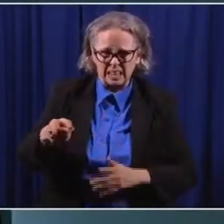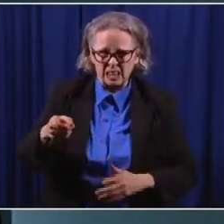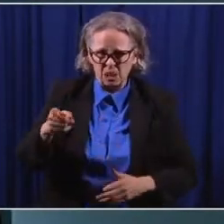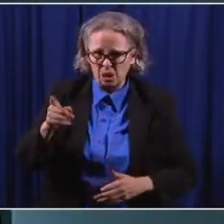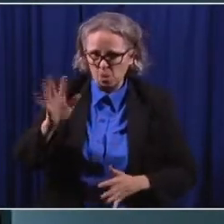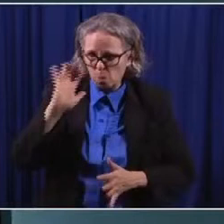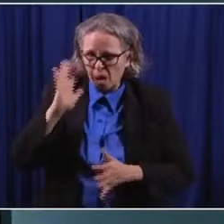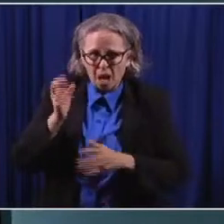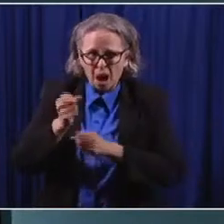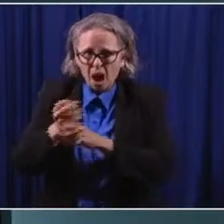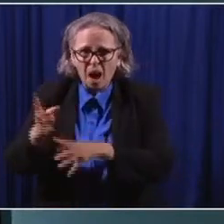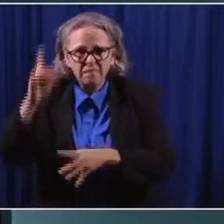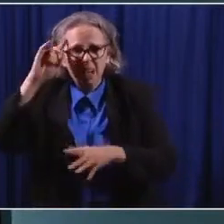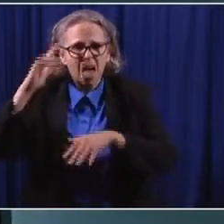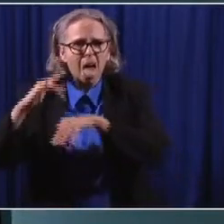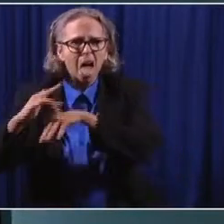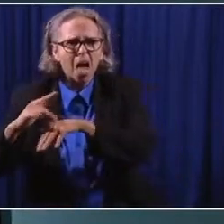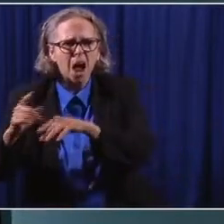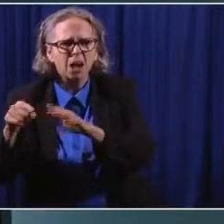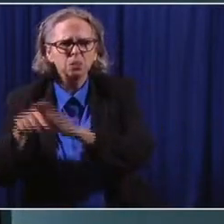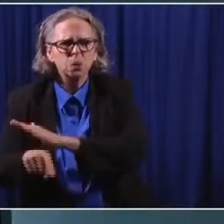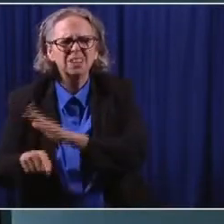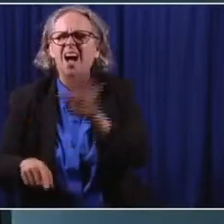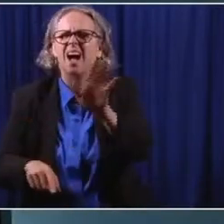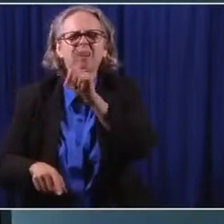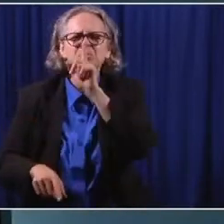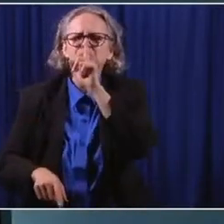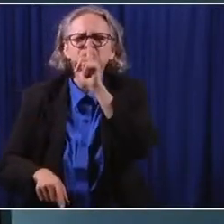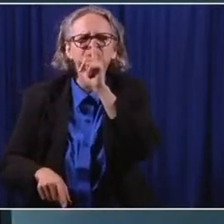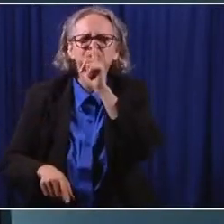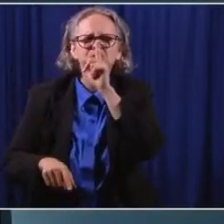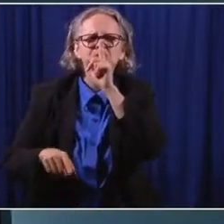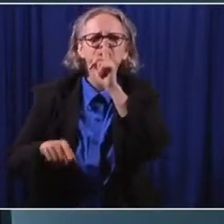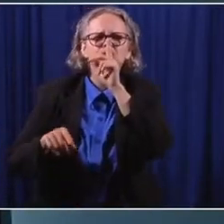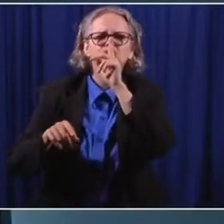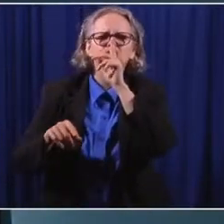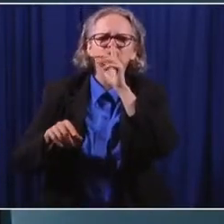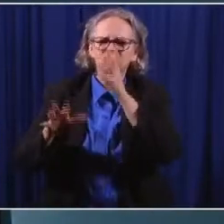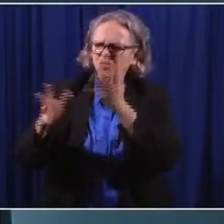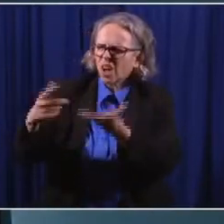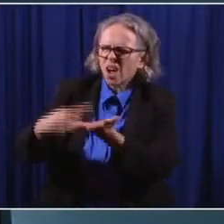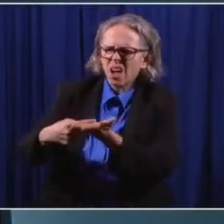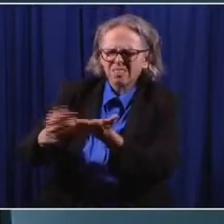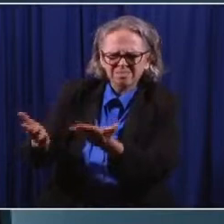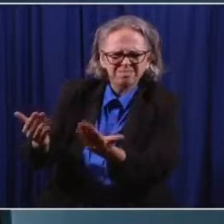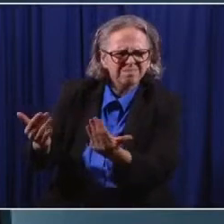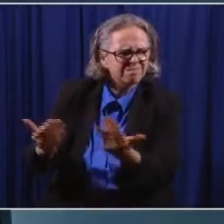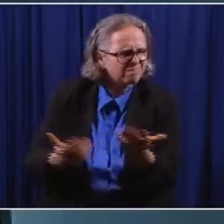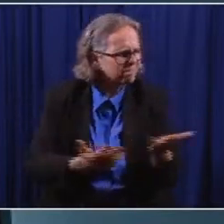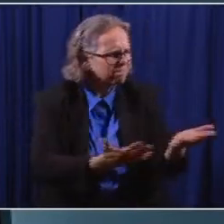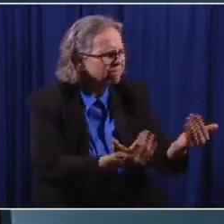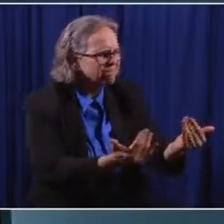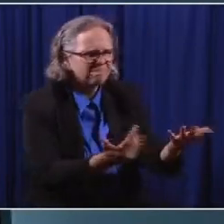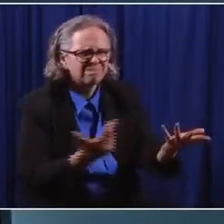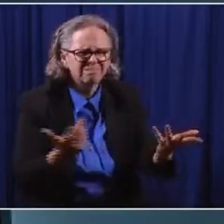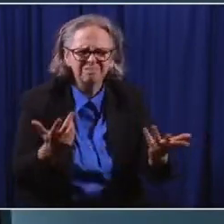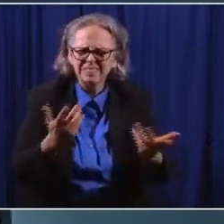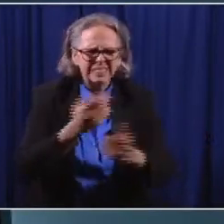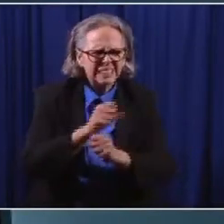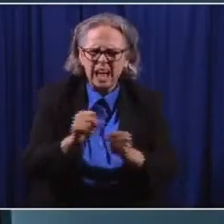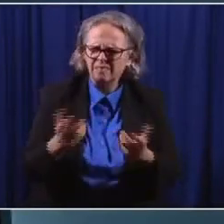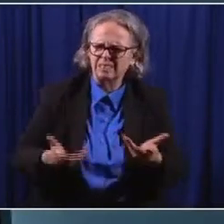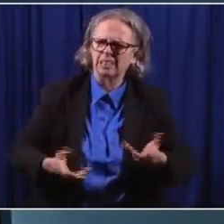them think about it if they already weren't. And so just talking about it, making it a conversation that's safe to have is a good thing to